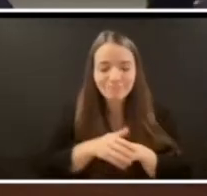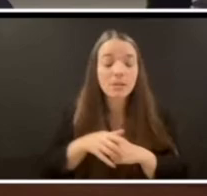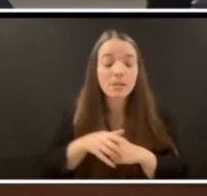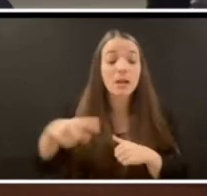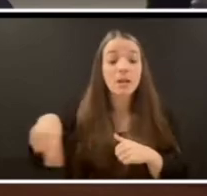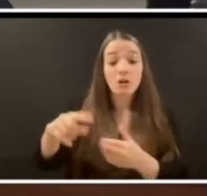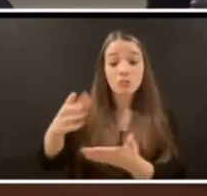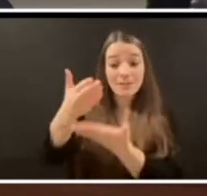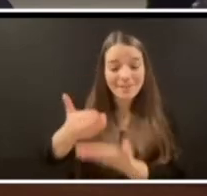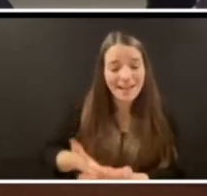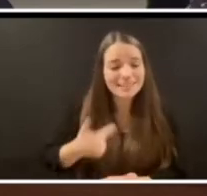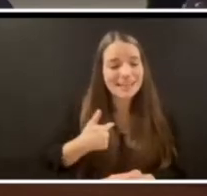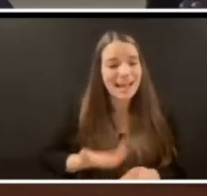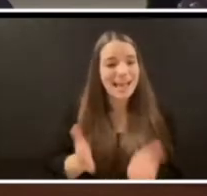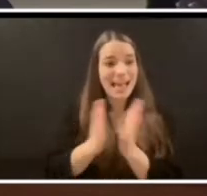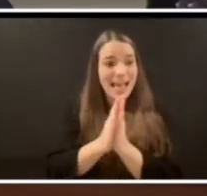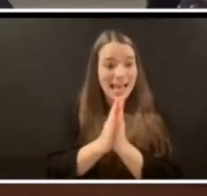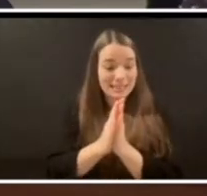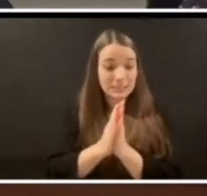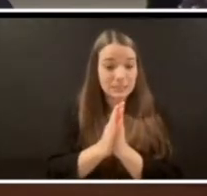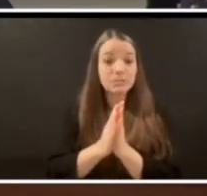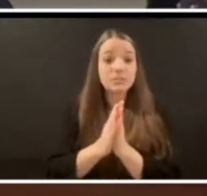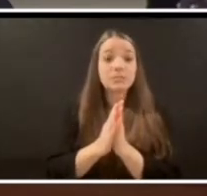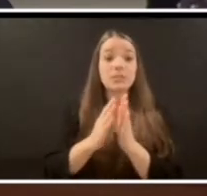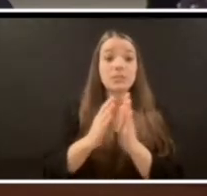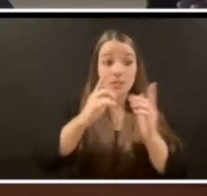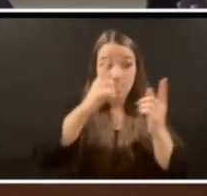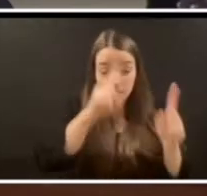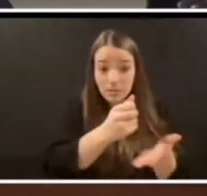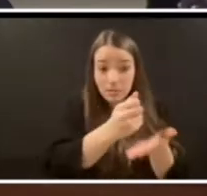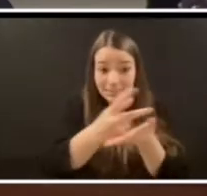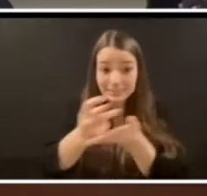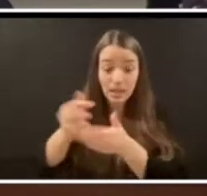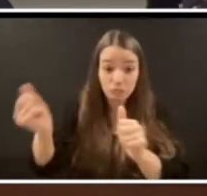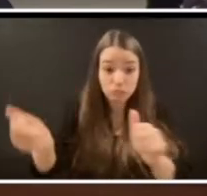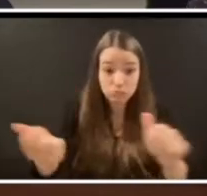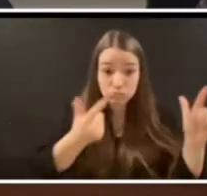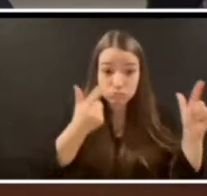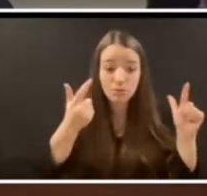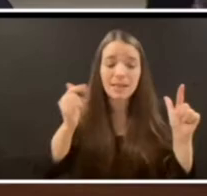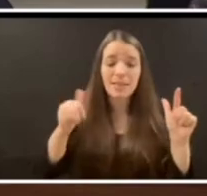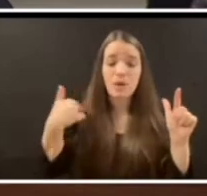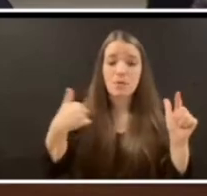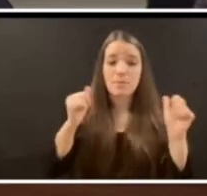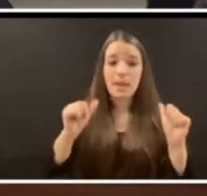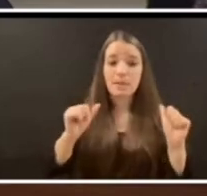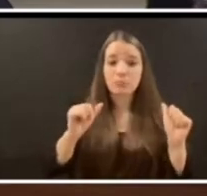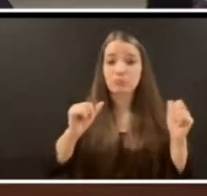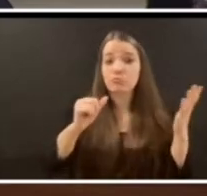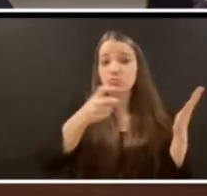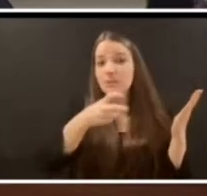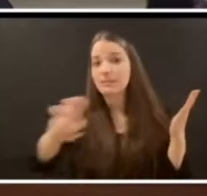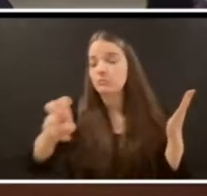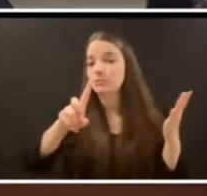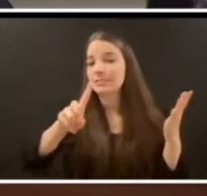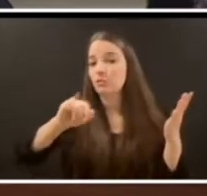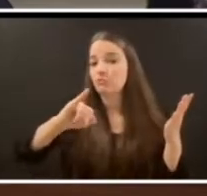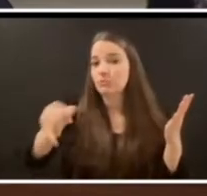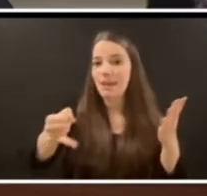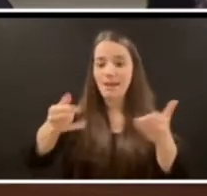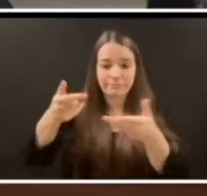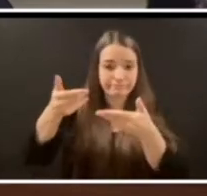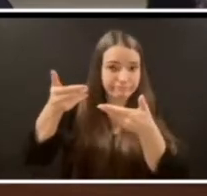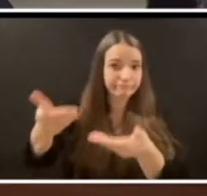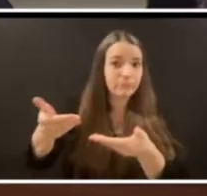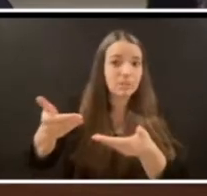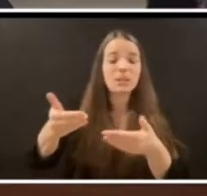I ask unanimous consent that the chairman be directed to transmit to the United States Department of Justice relevant Select